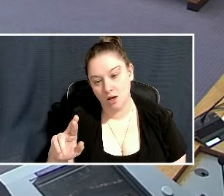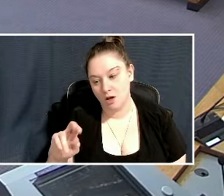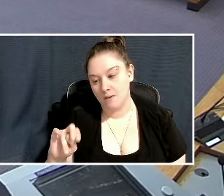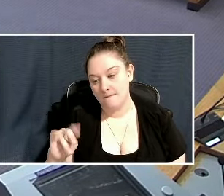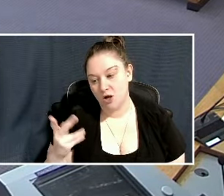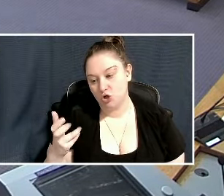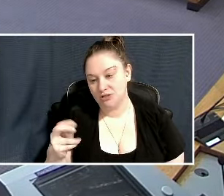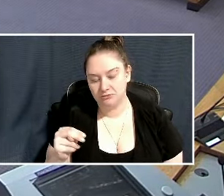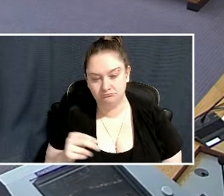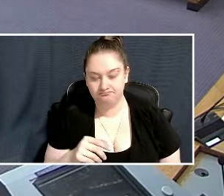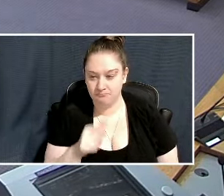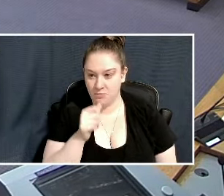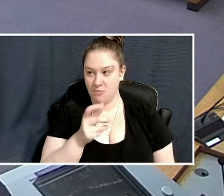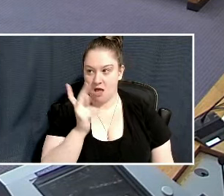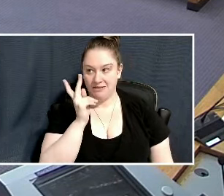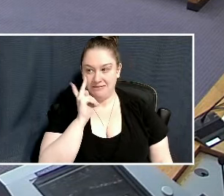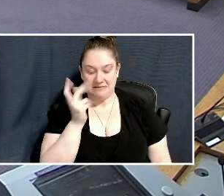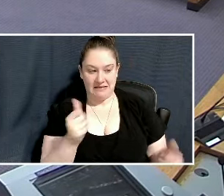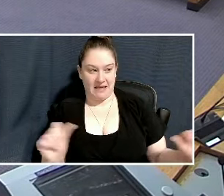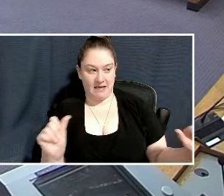I don't see that person here.